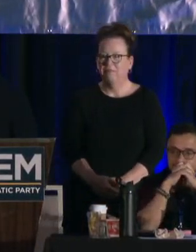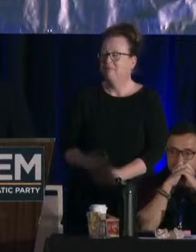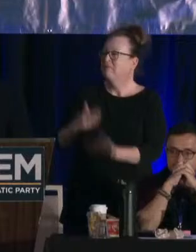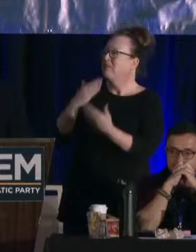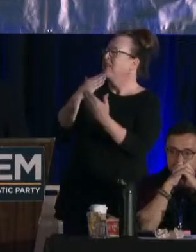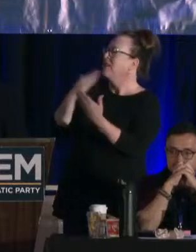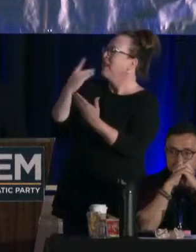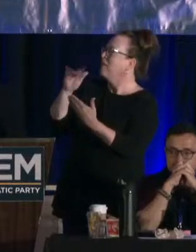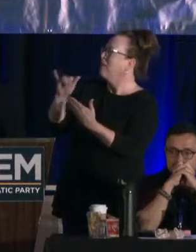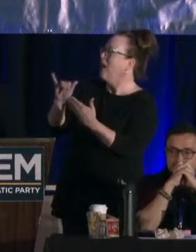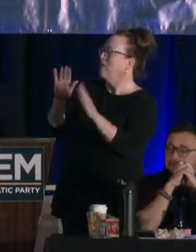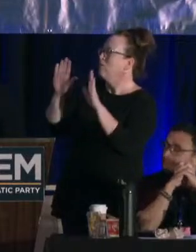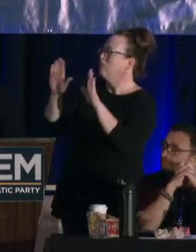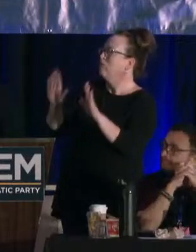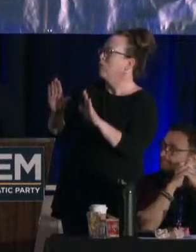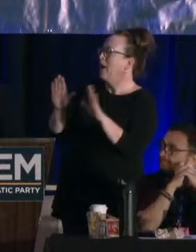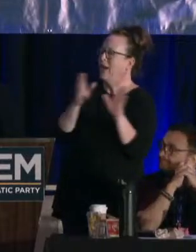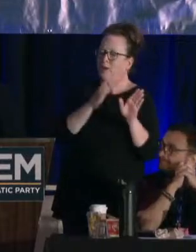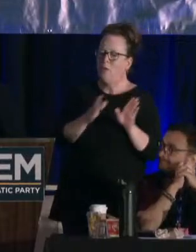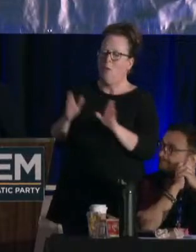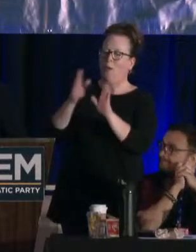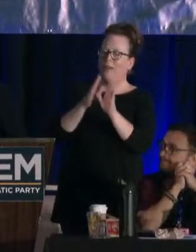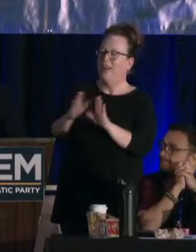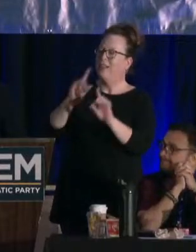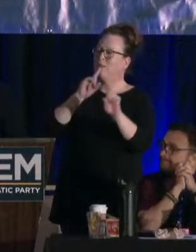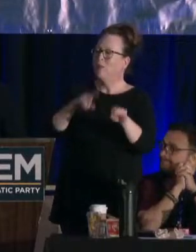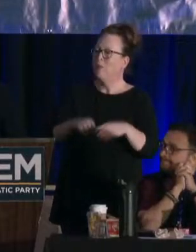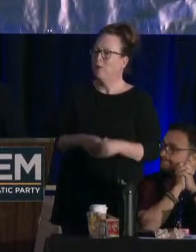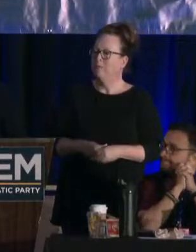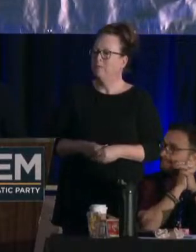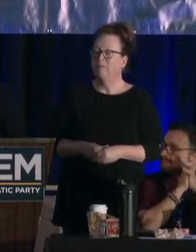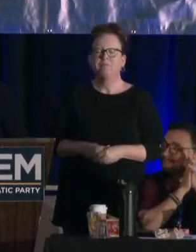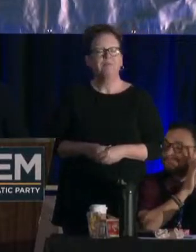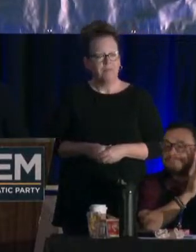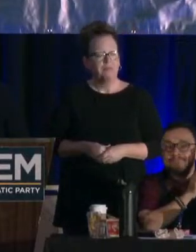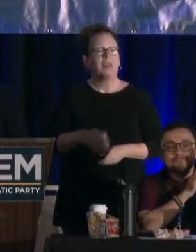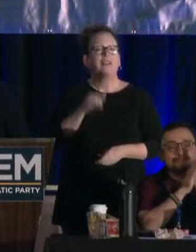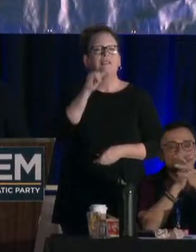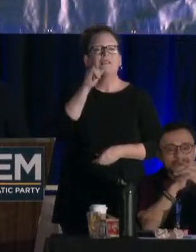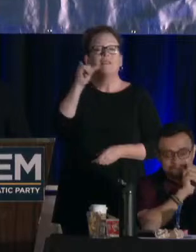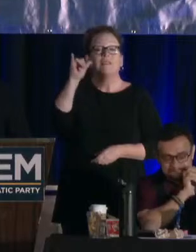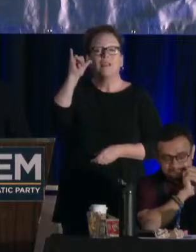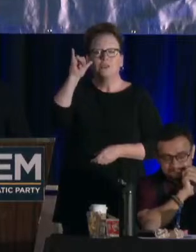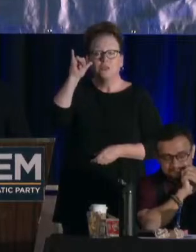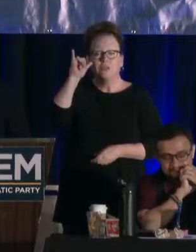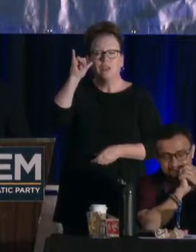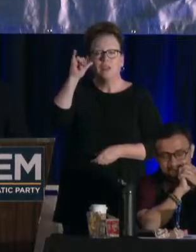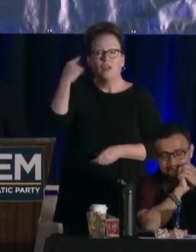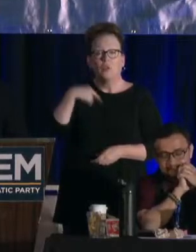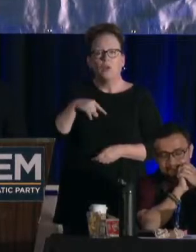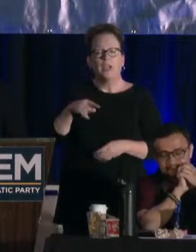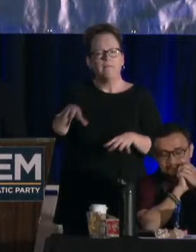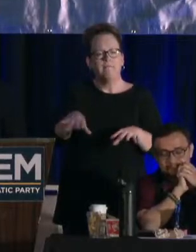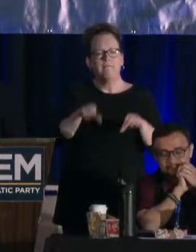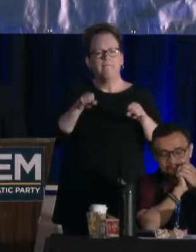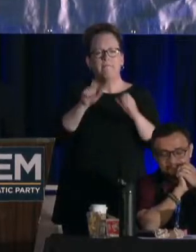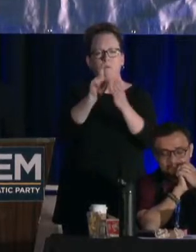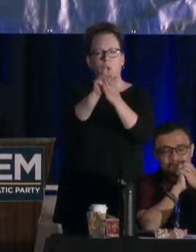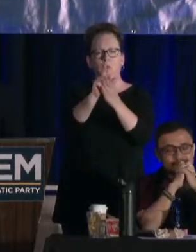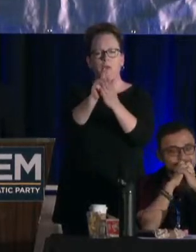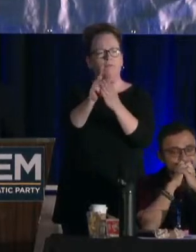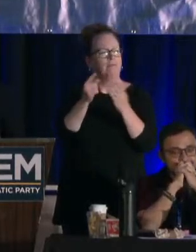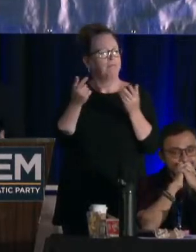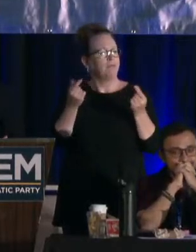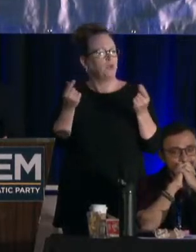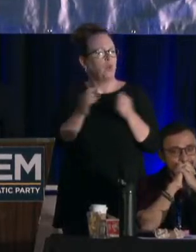Thank you for that great organizing report. Yesterday, we took a moment to reflect